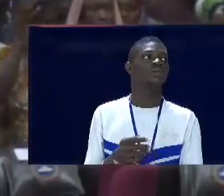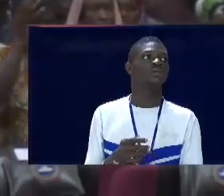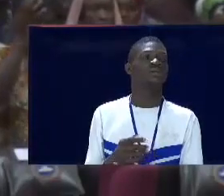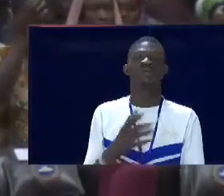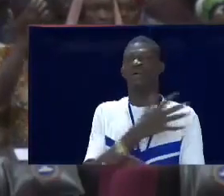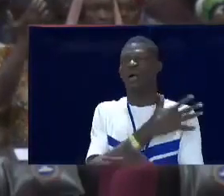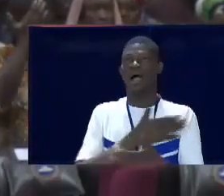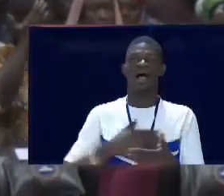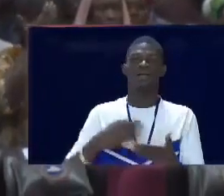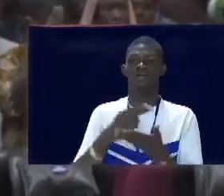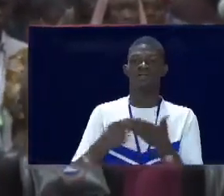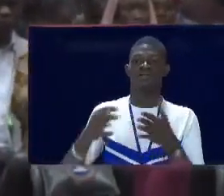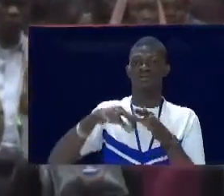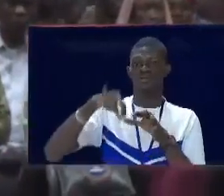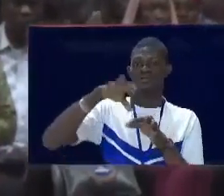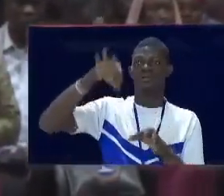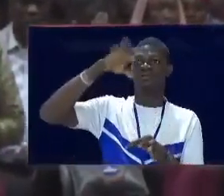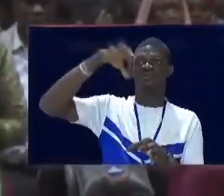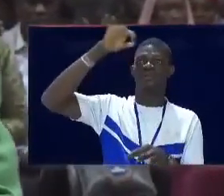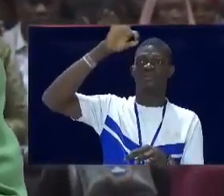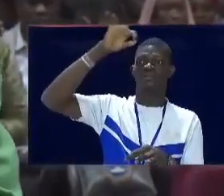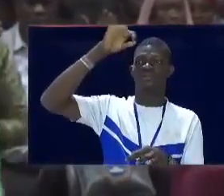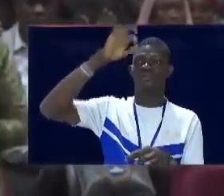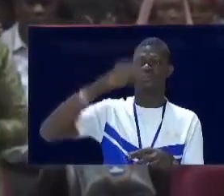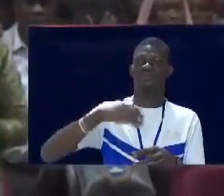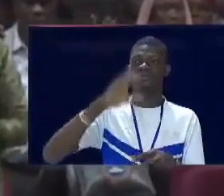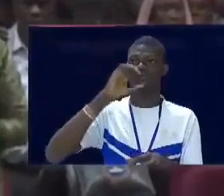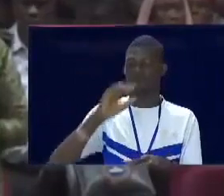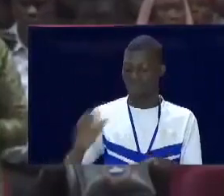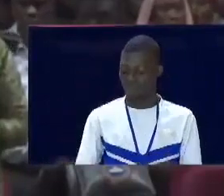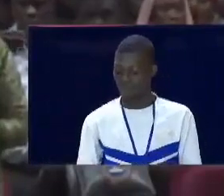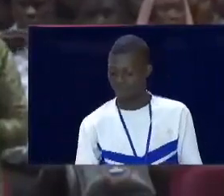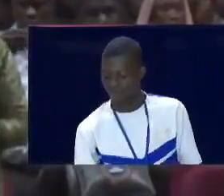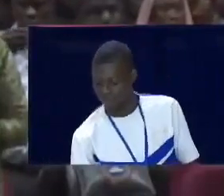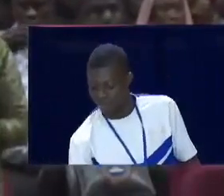And of the Holy Spirit. Ati ti emi mimo.